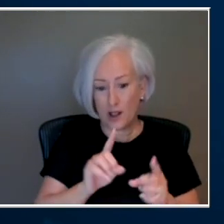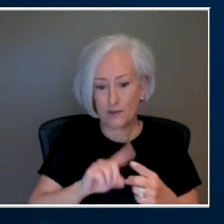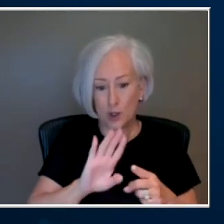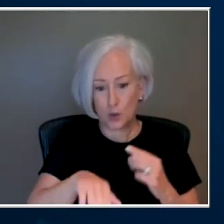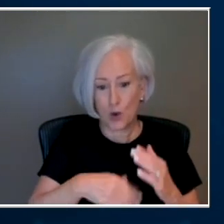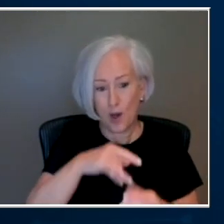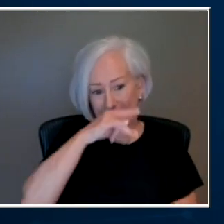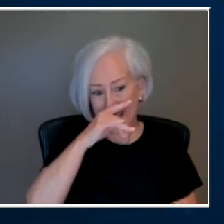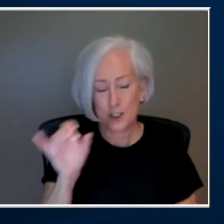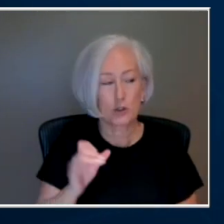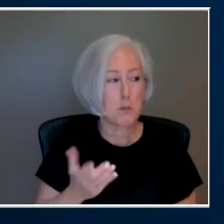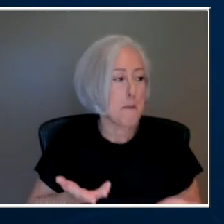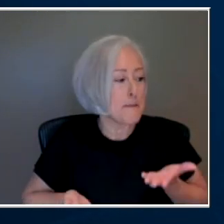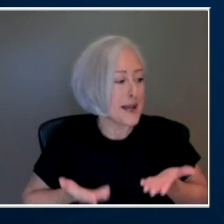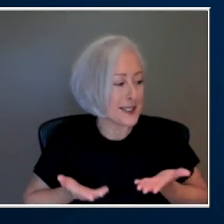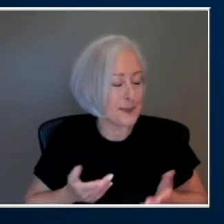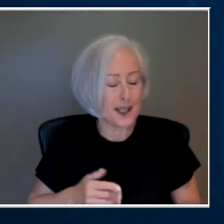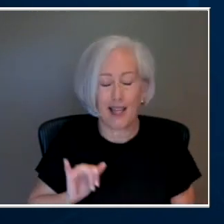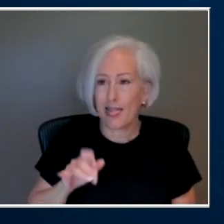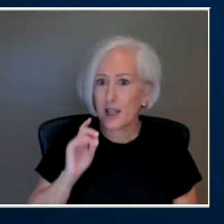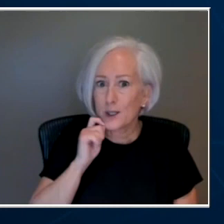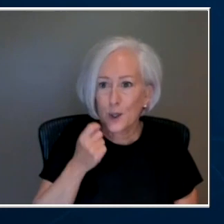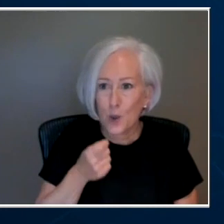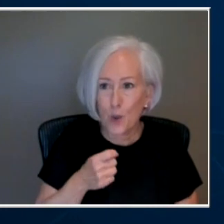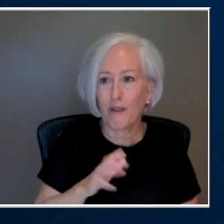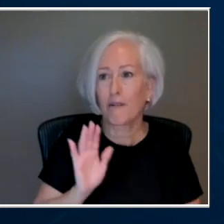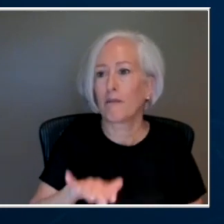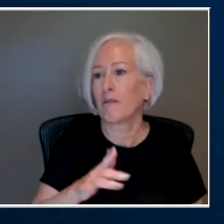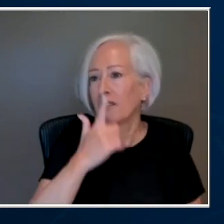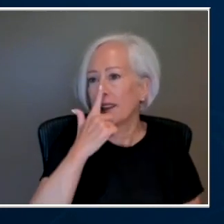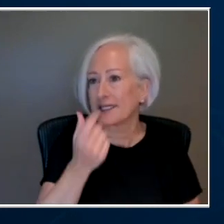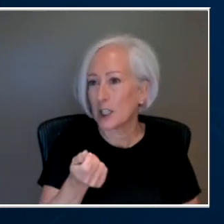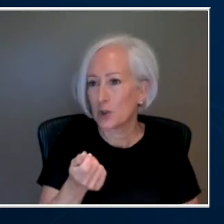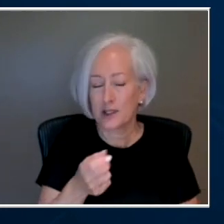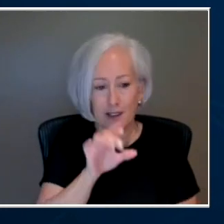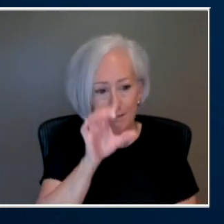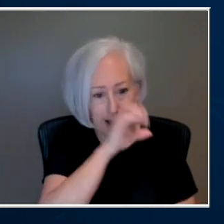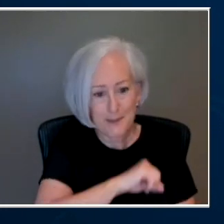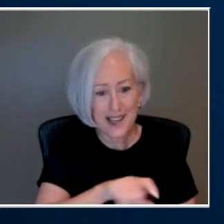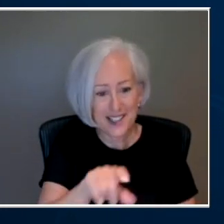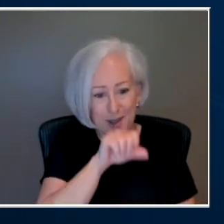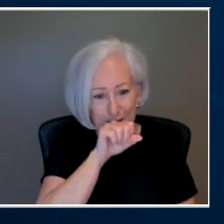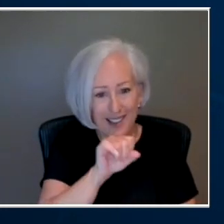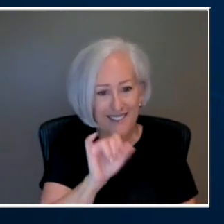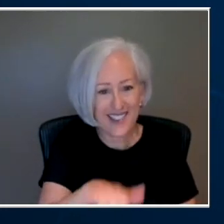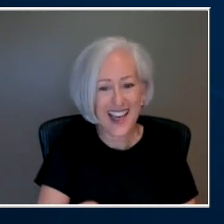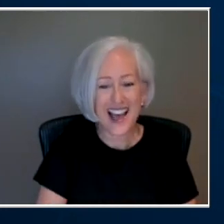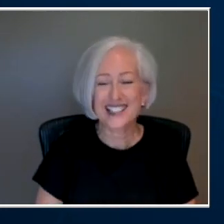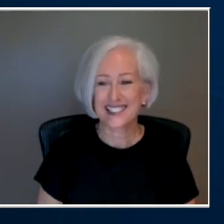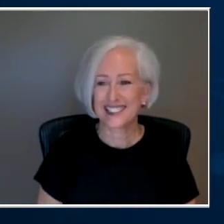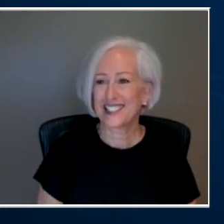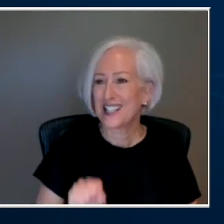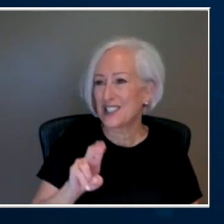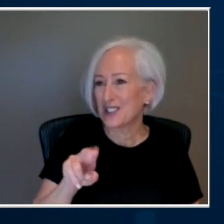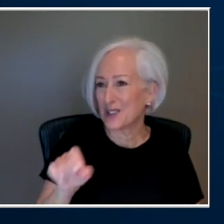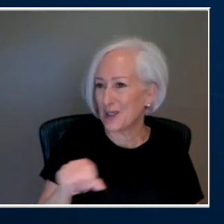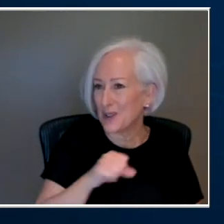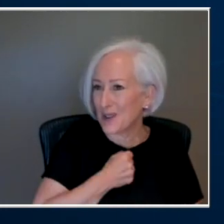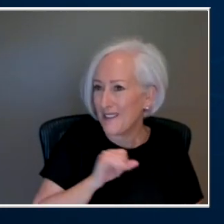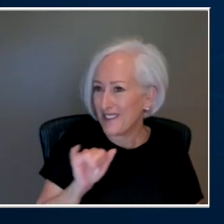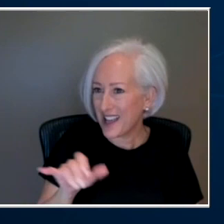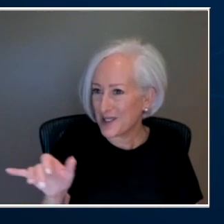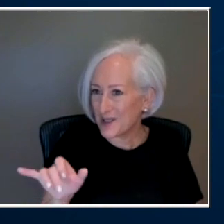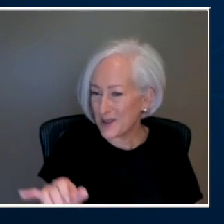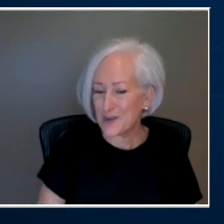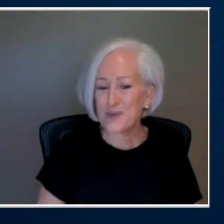yes. Possibly. That is so cool. That is really interesting. I bet you guys love that. Sue, I bet you love that. Yeah. So